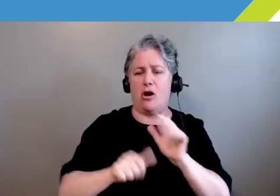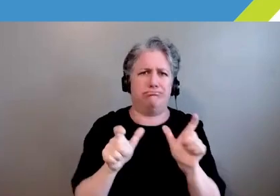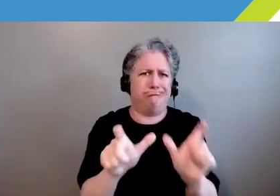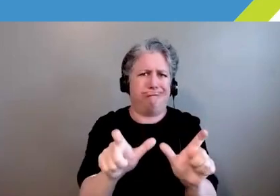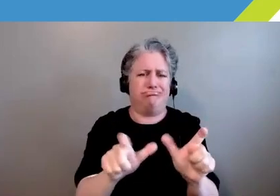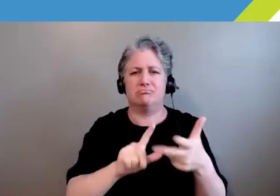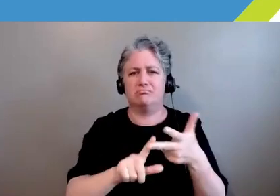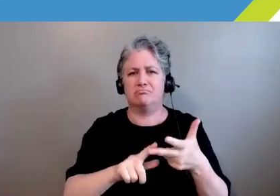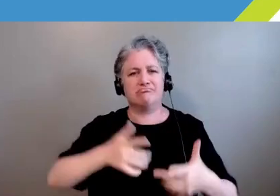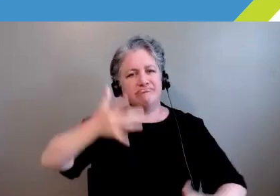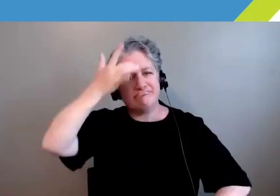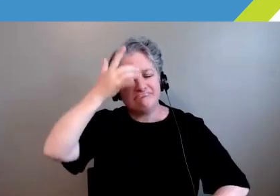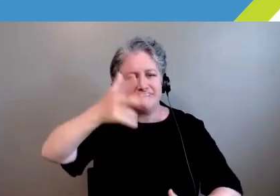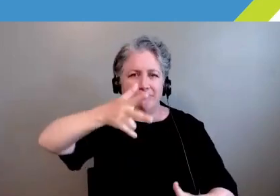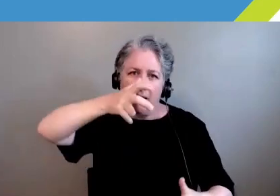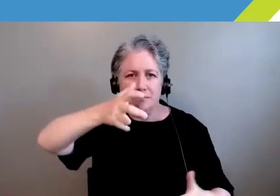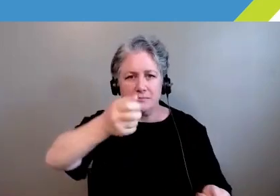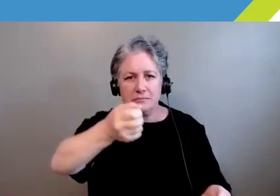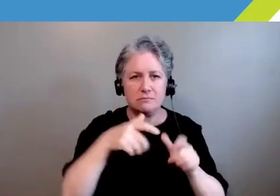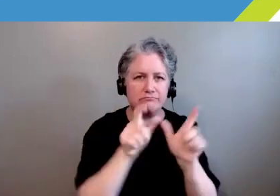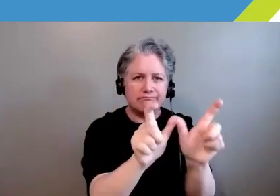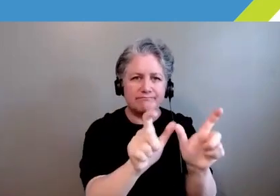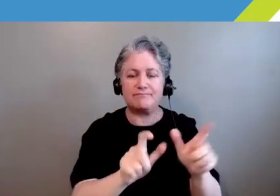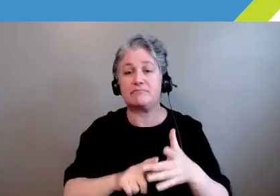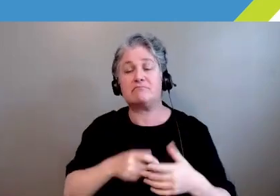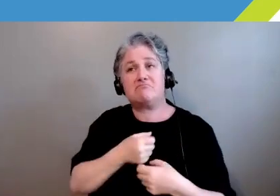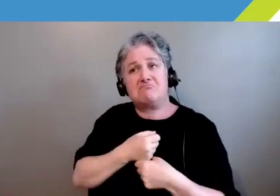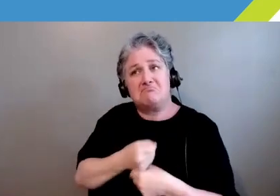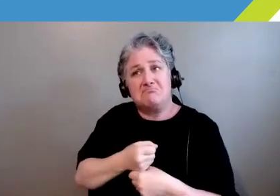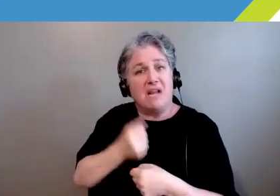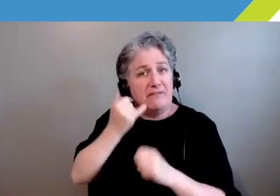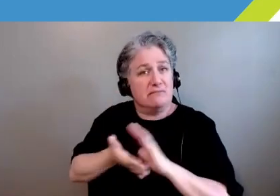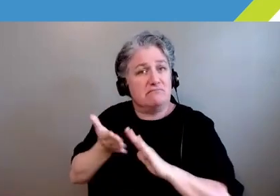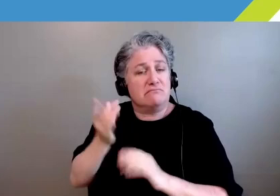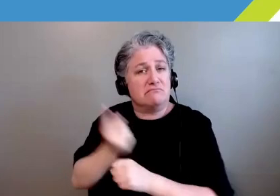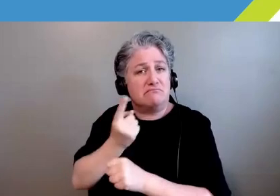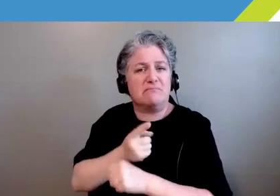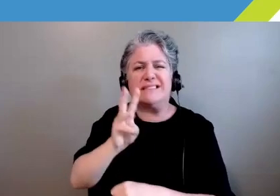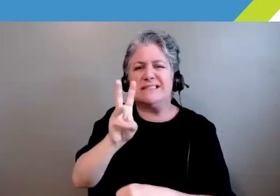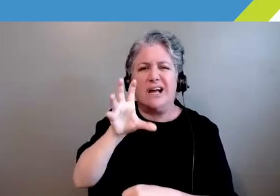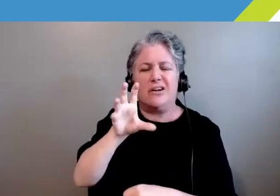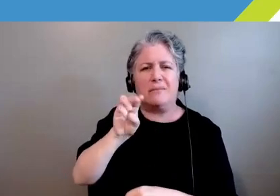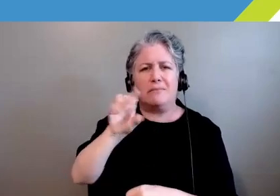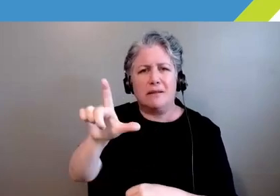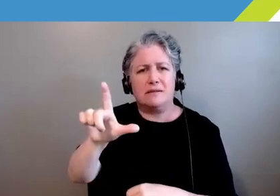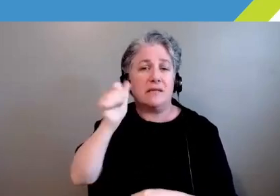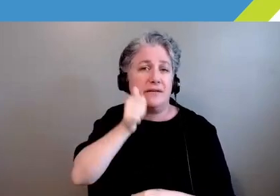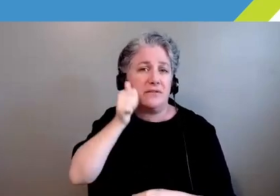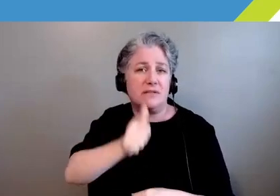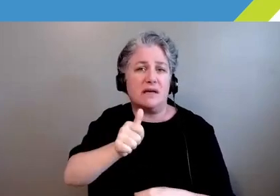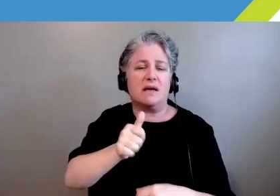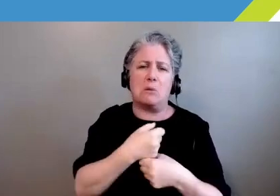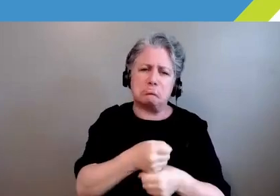And normally what happens is your bile is flowing, you make around 600 mils of bile a day, and it goes into your bowel,